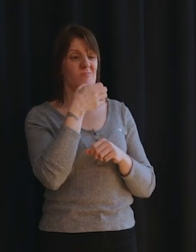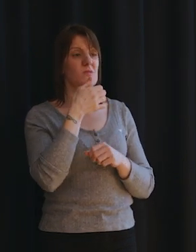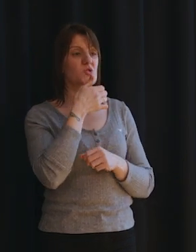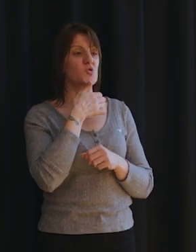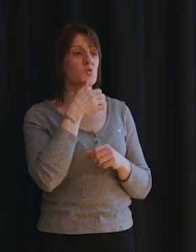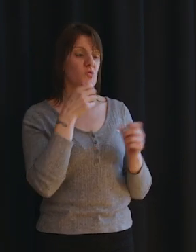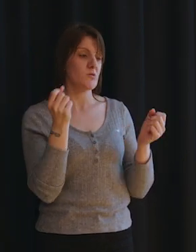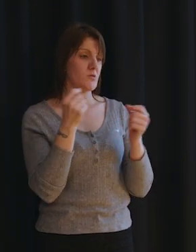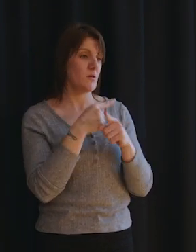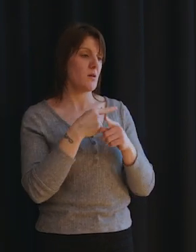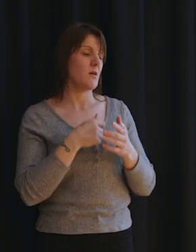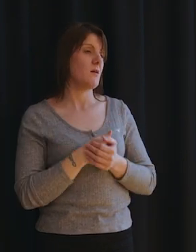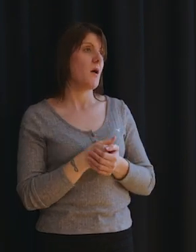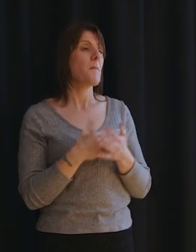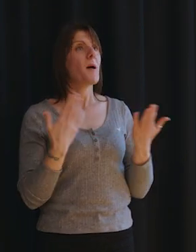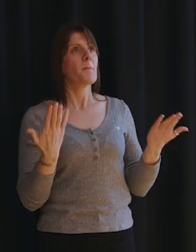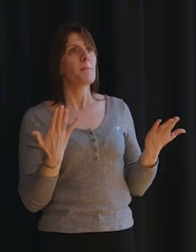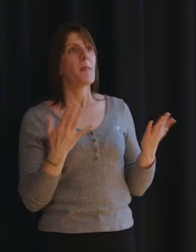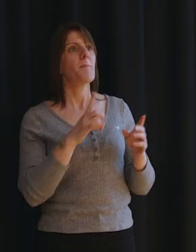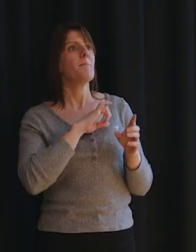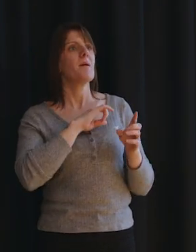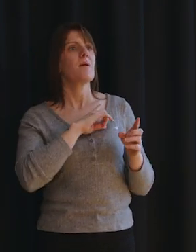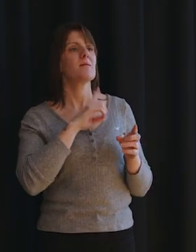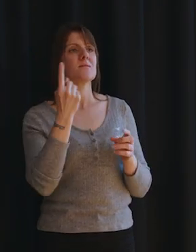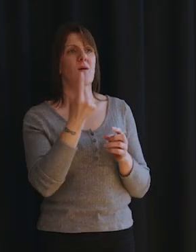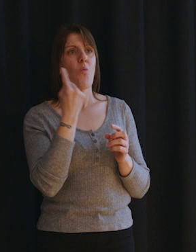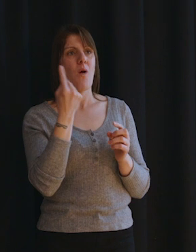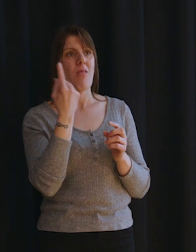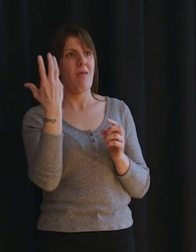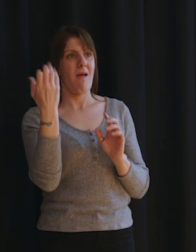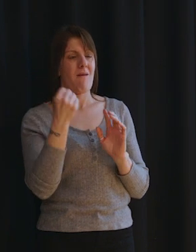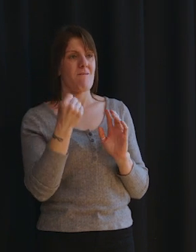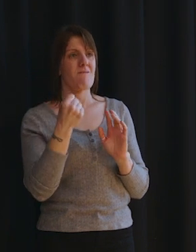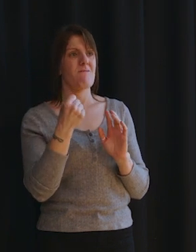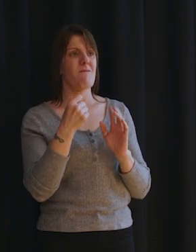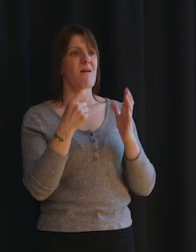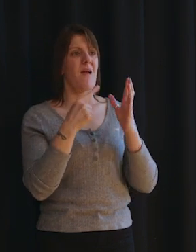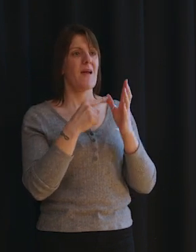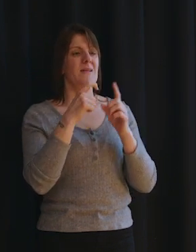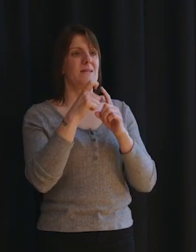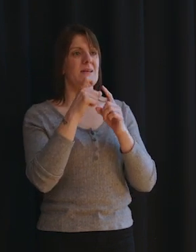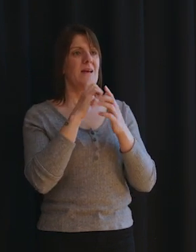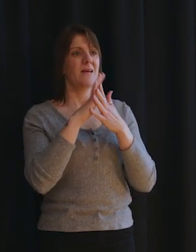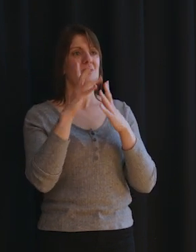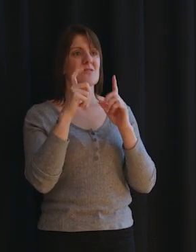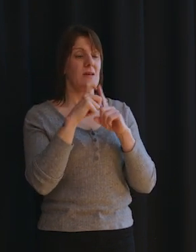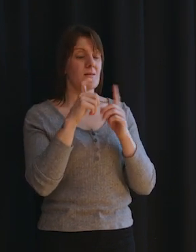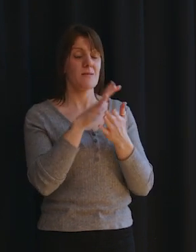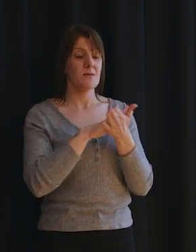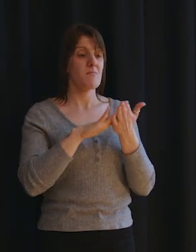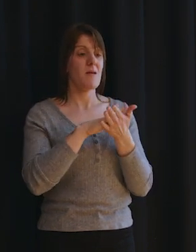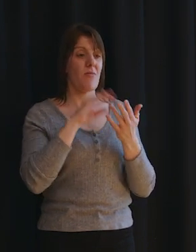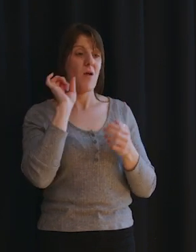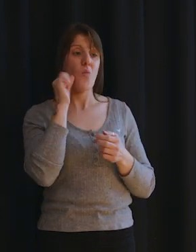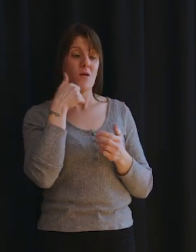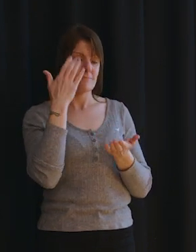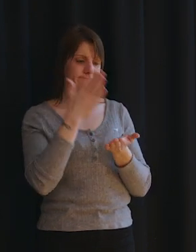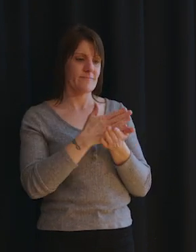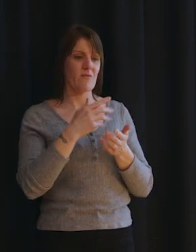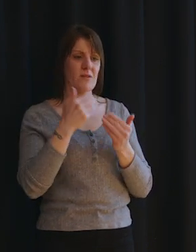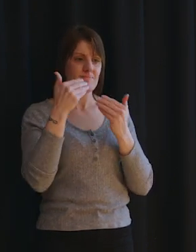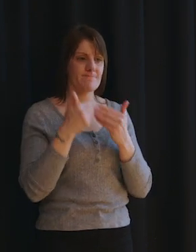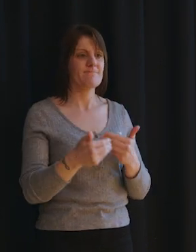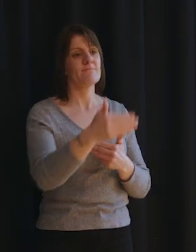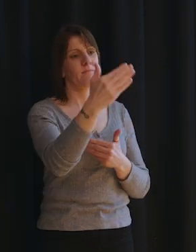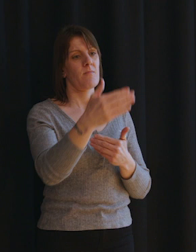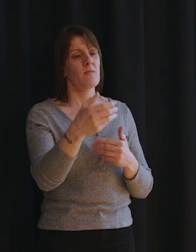however, just because a young person has ADHD, it doesn't mean that they will go on to have drug or alcohol issues. And the key is just to be